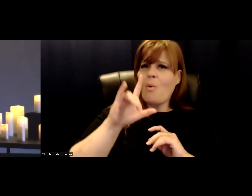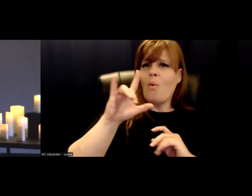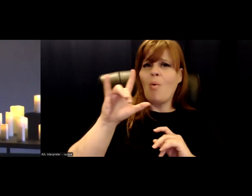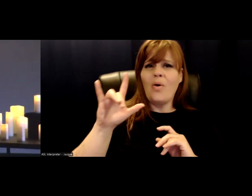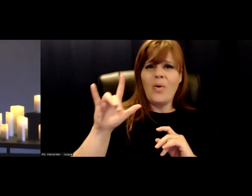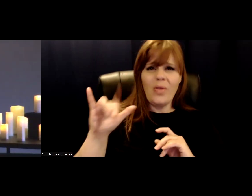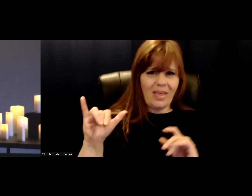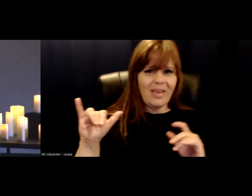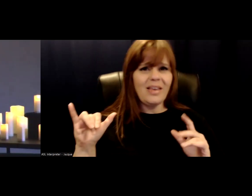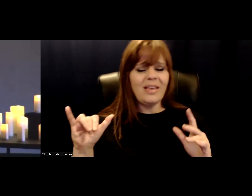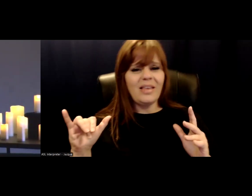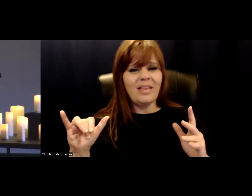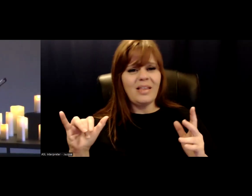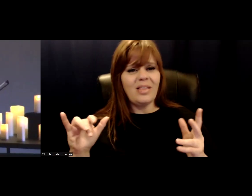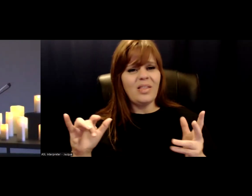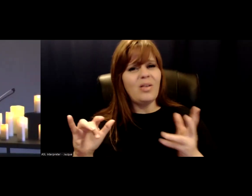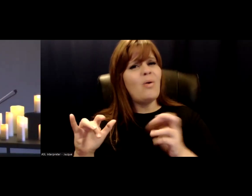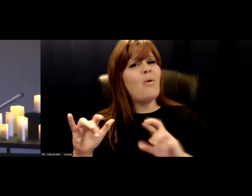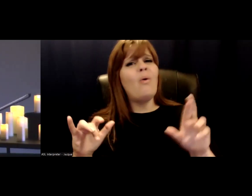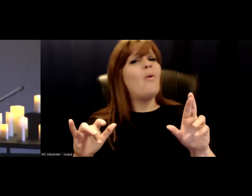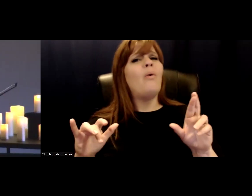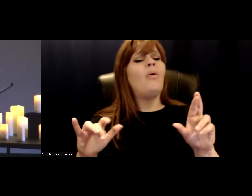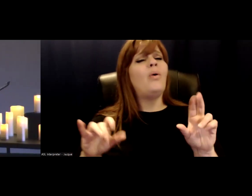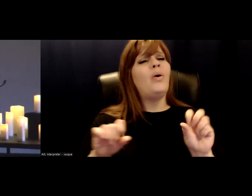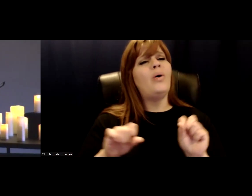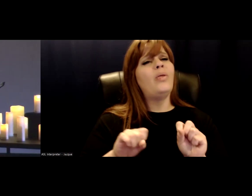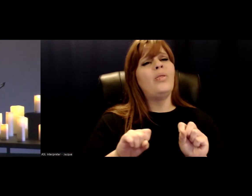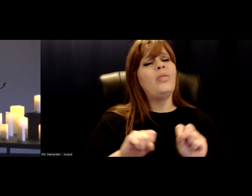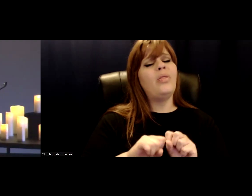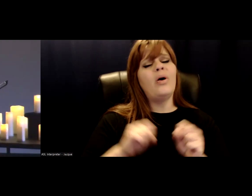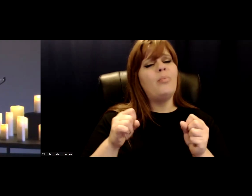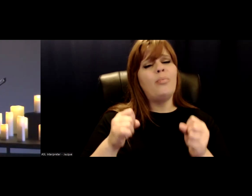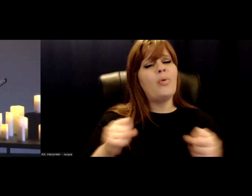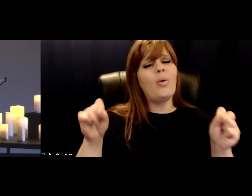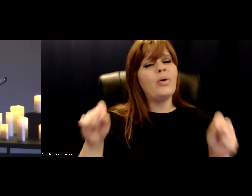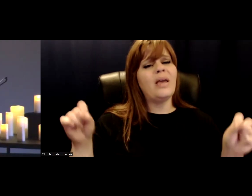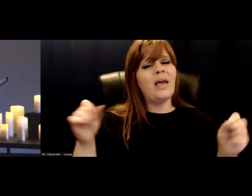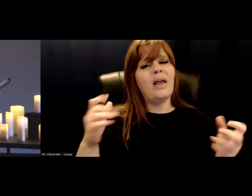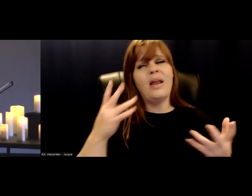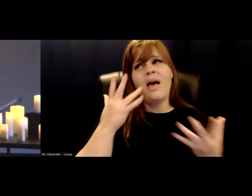holy or the broken.